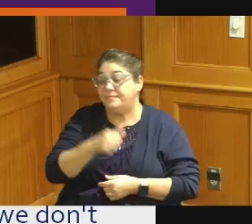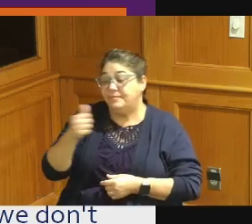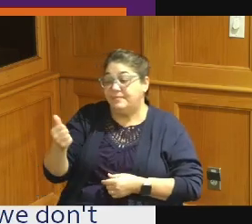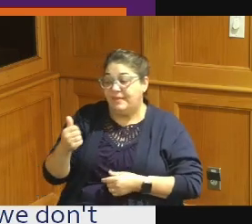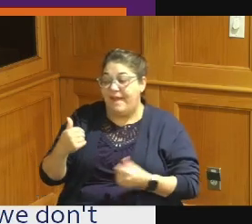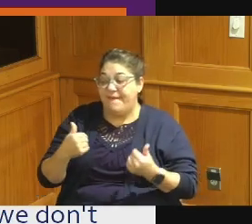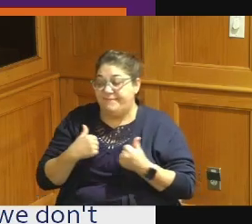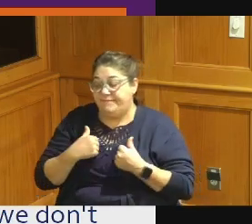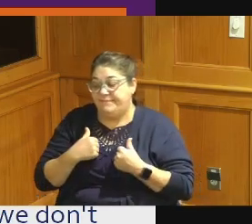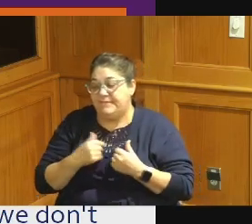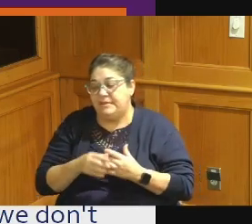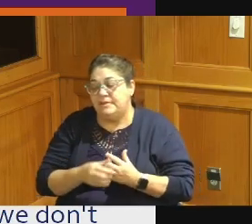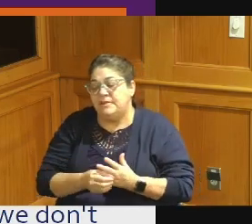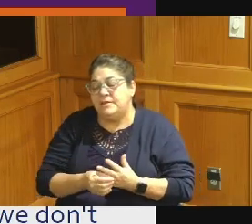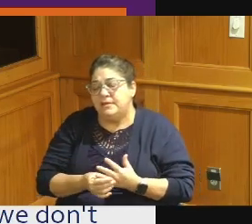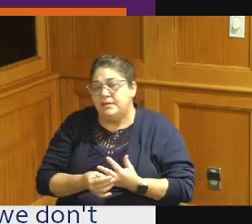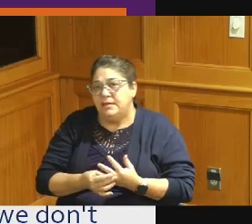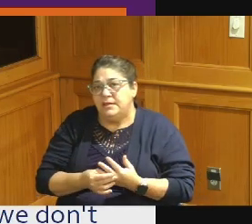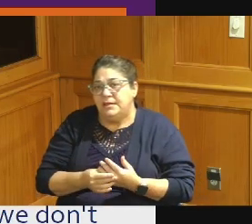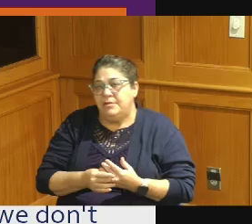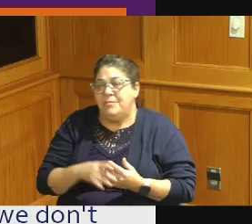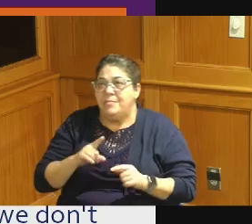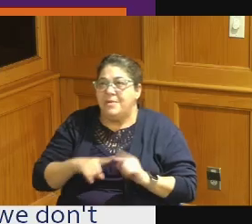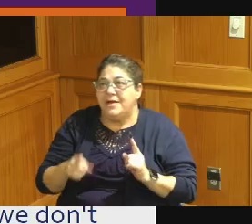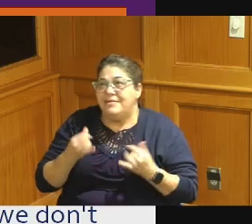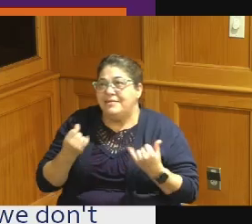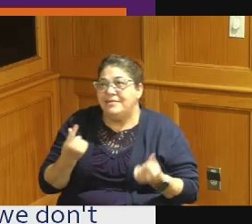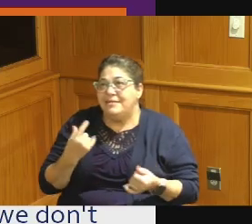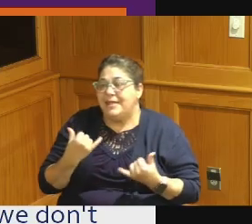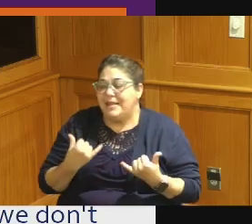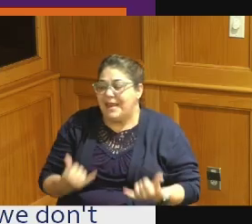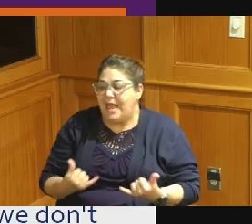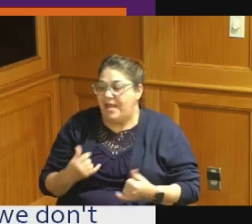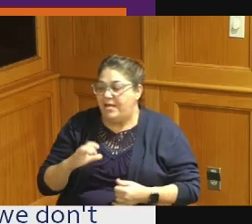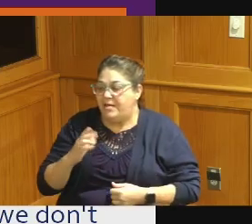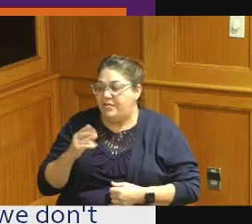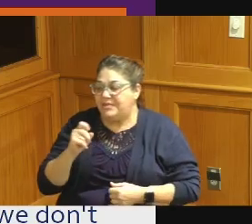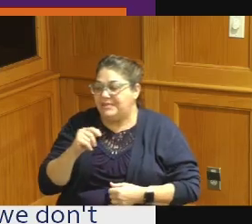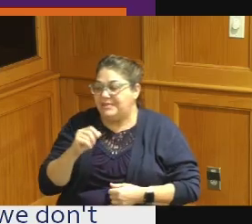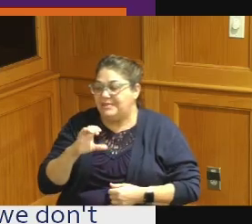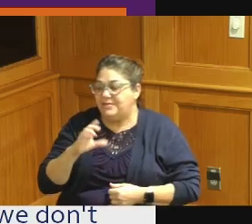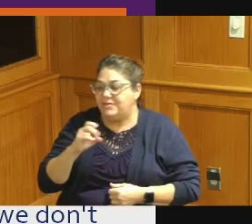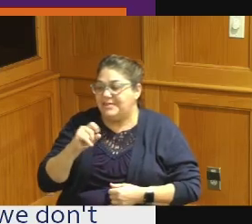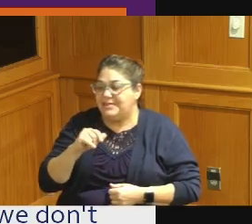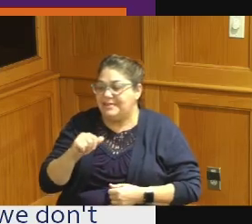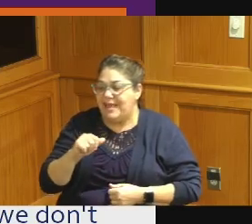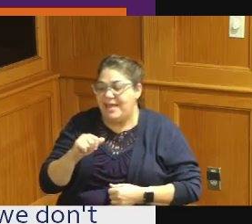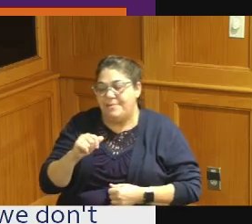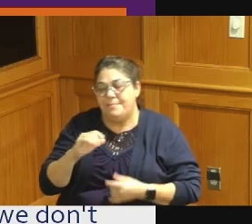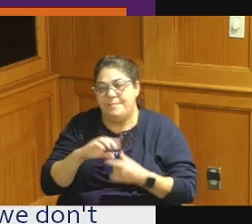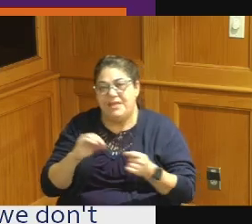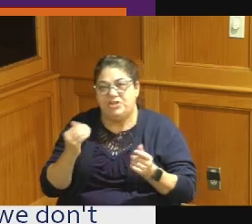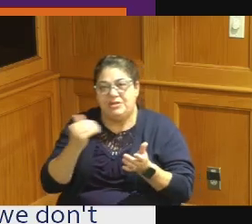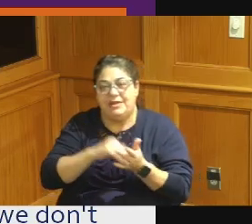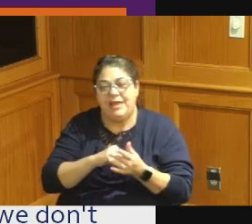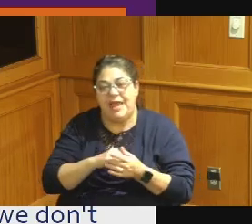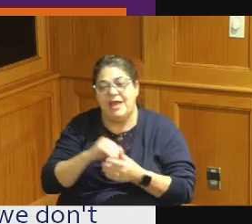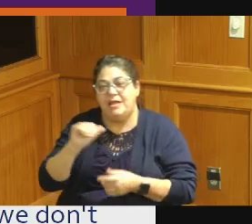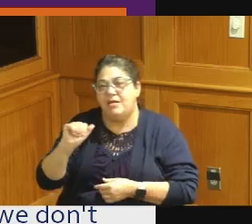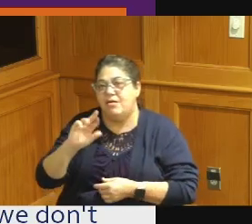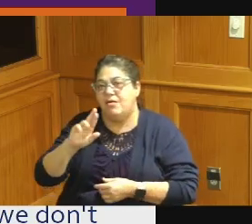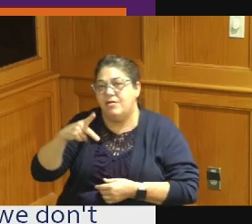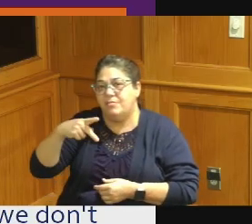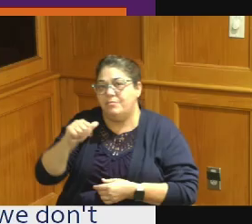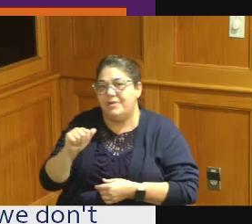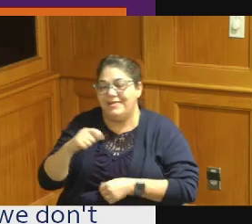something we talked about, but it is a reality now, and Kristen mentioned it in regards to sort of LISC's deployment as well. At some point, the ARPA